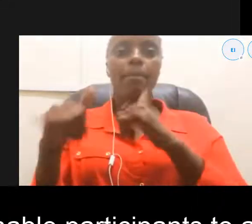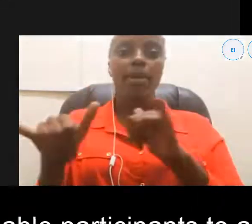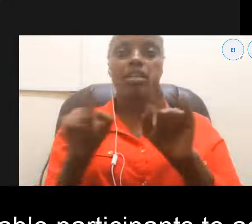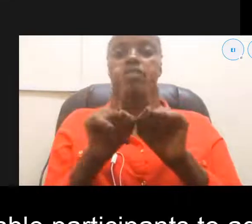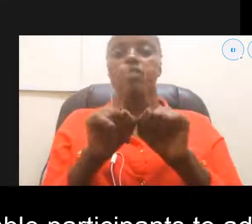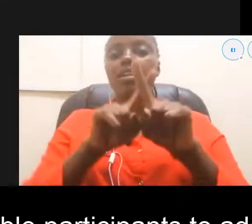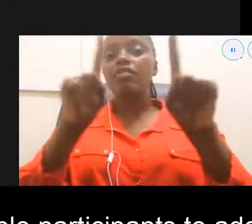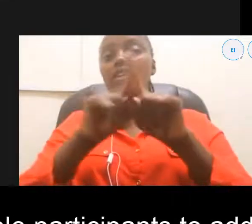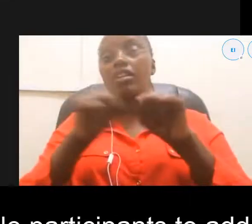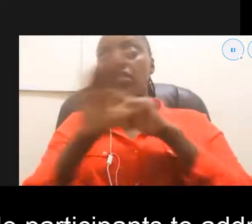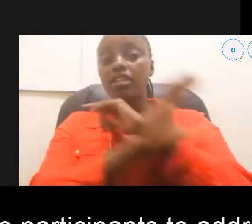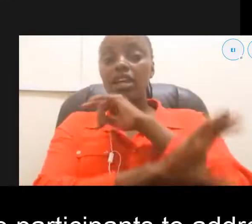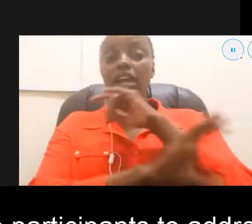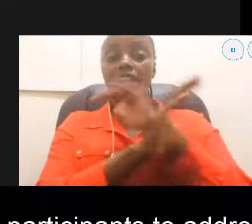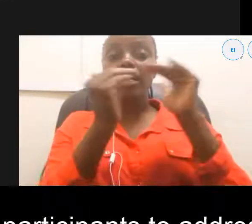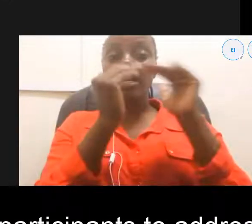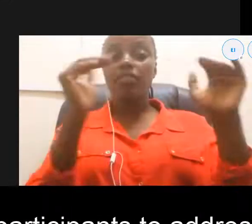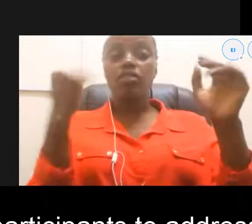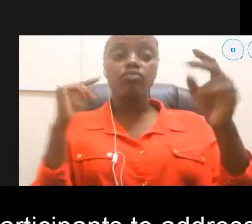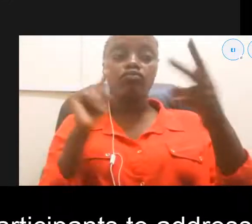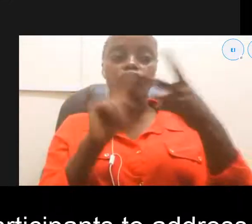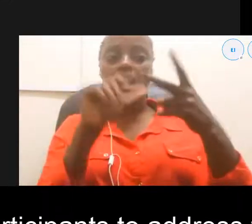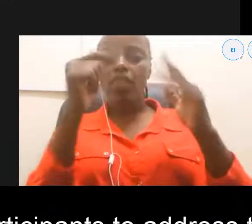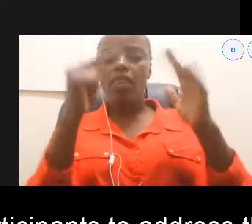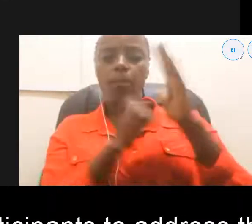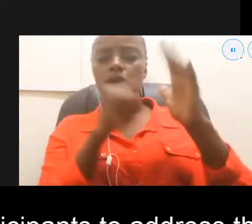level. And then the other point was around